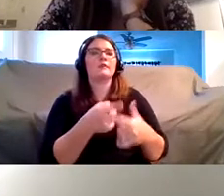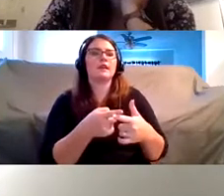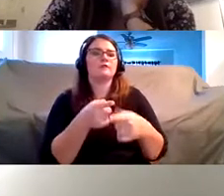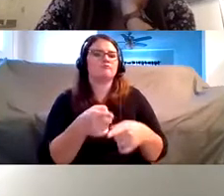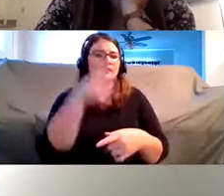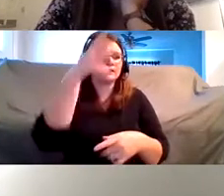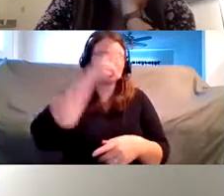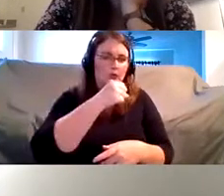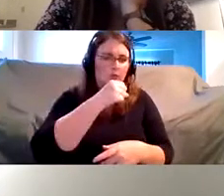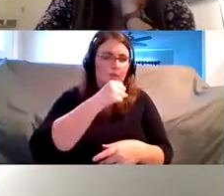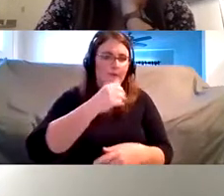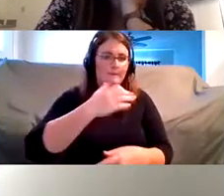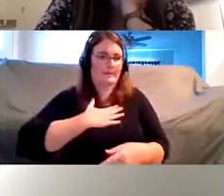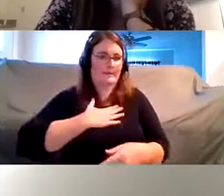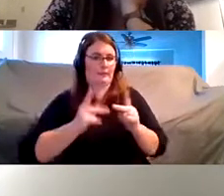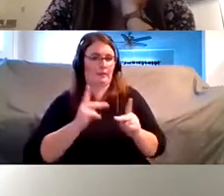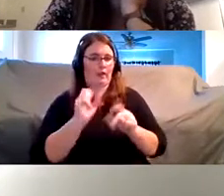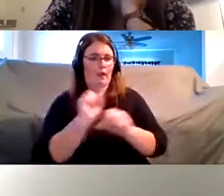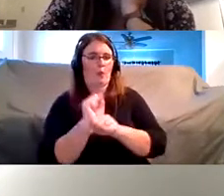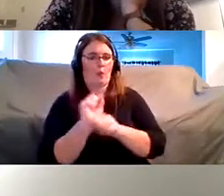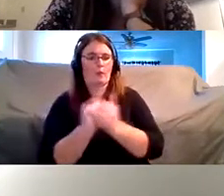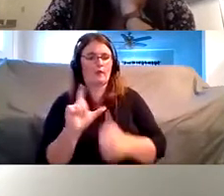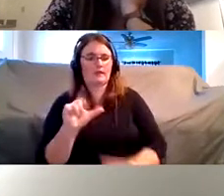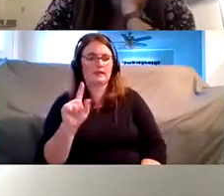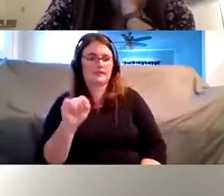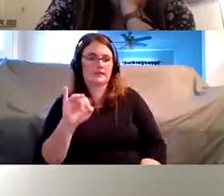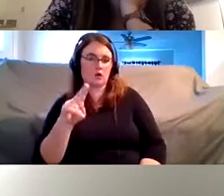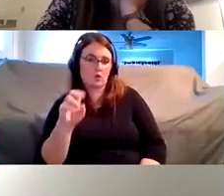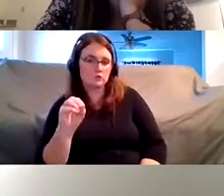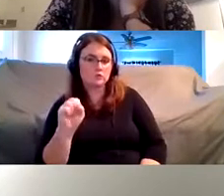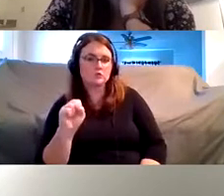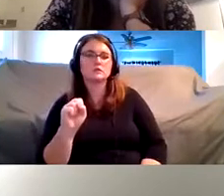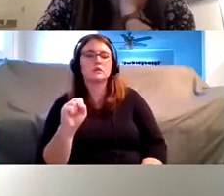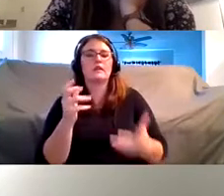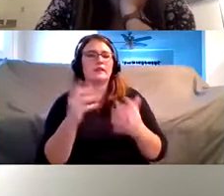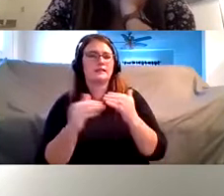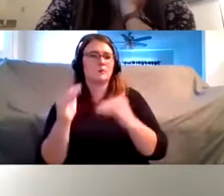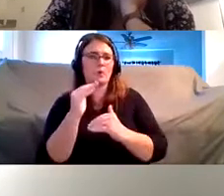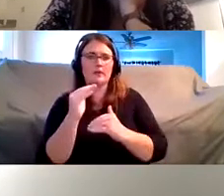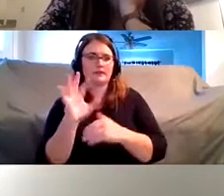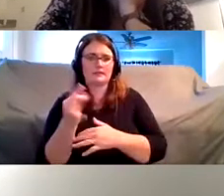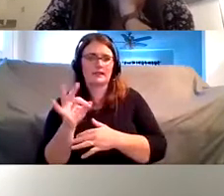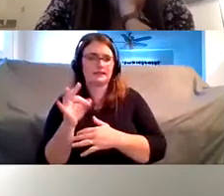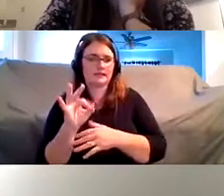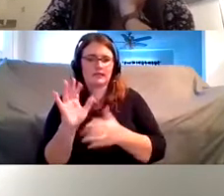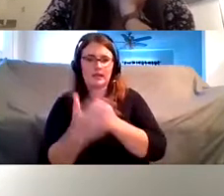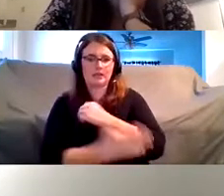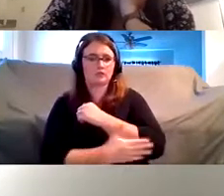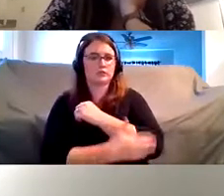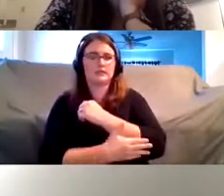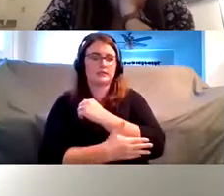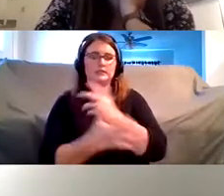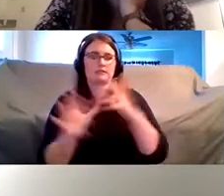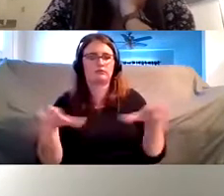people. I work with Latinos. Latinos are more than 19 countries all grouped together in one group. And I